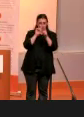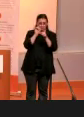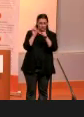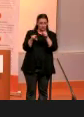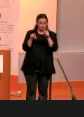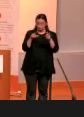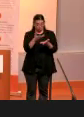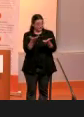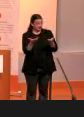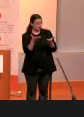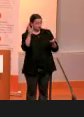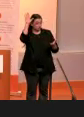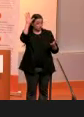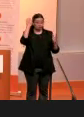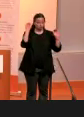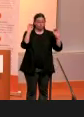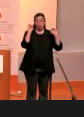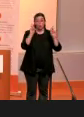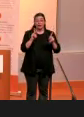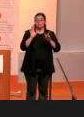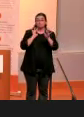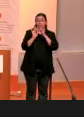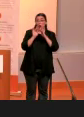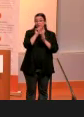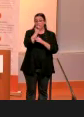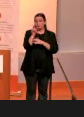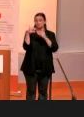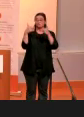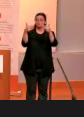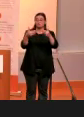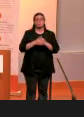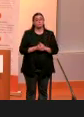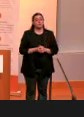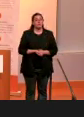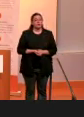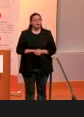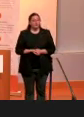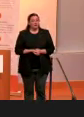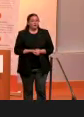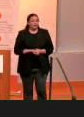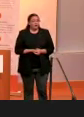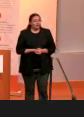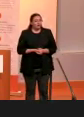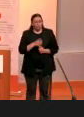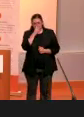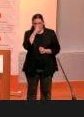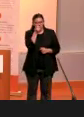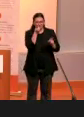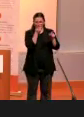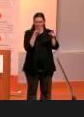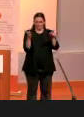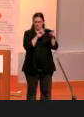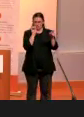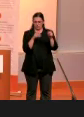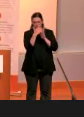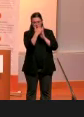hand. No? All right, we're going to move to live stream. Okay, so we wrote down a few questions. I'm gonna